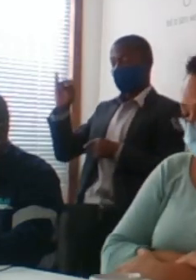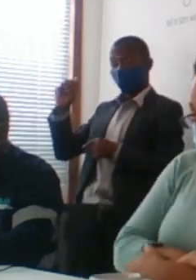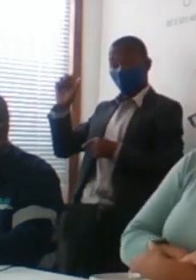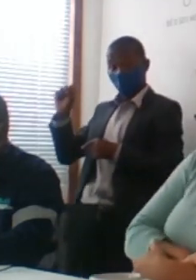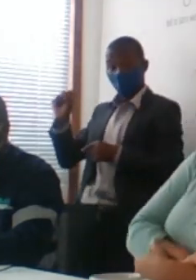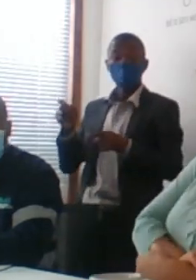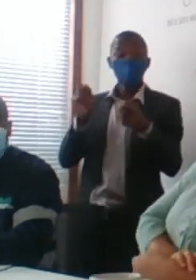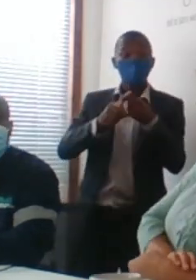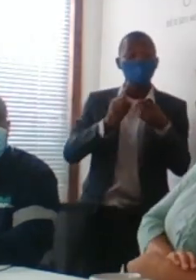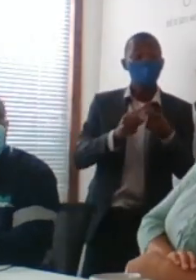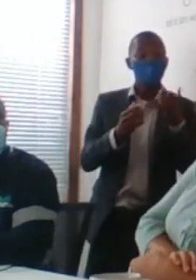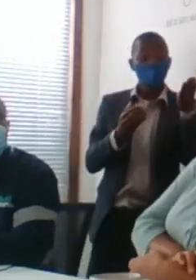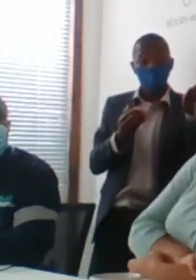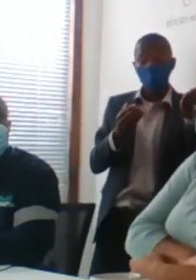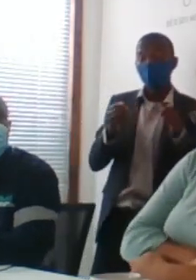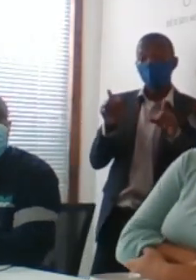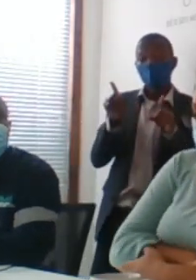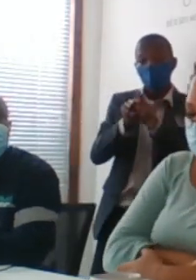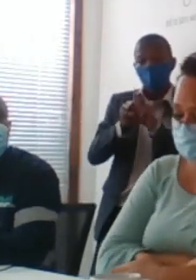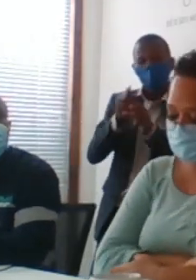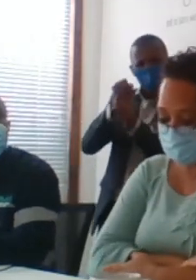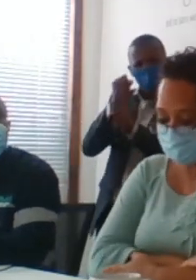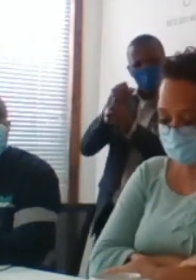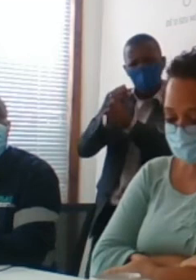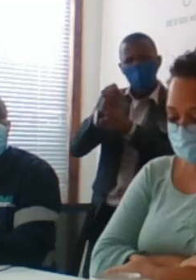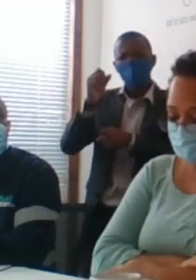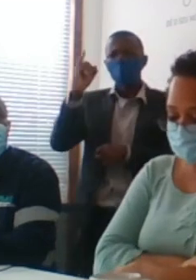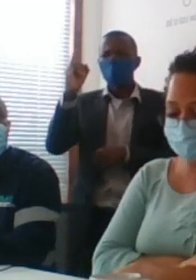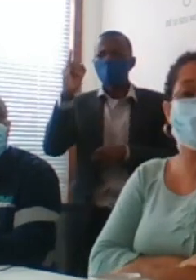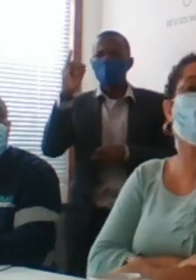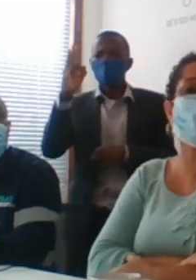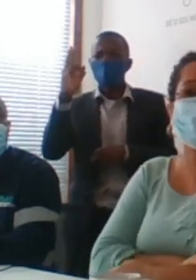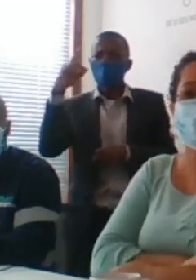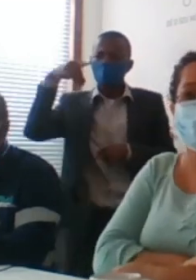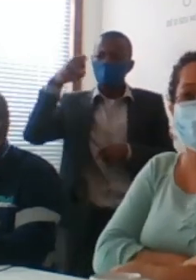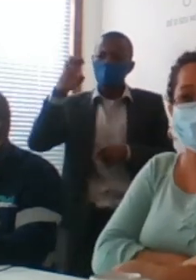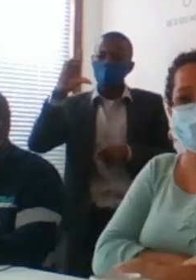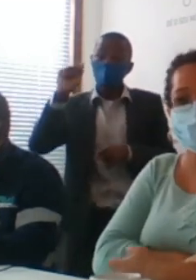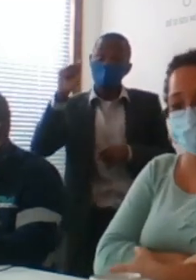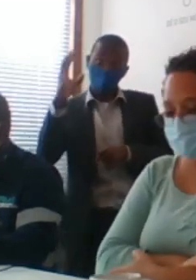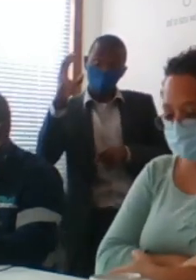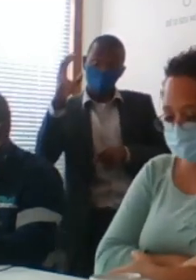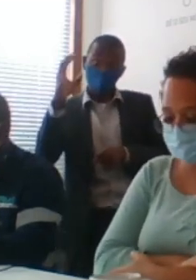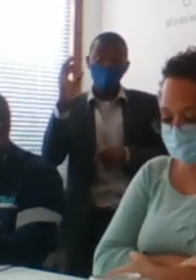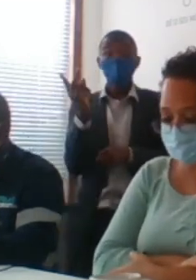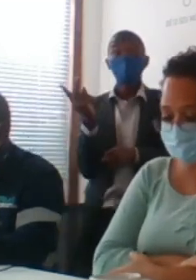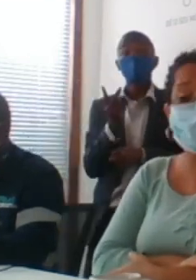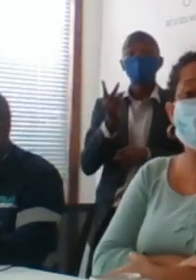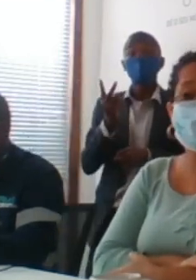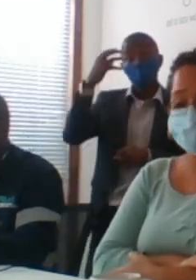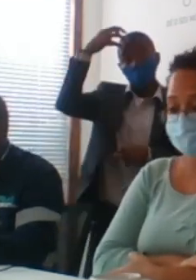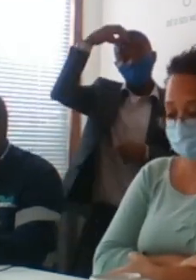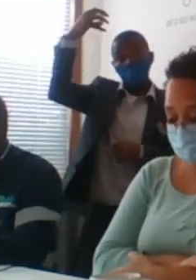engineer, manager of IFELAC Training Center. Also here as a representation of our Mozambican government